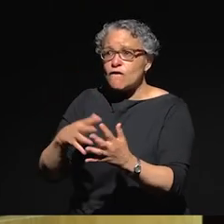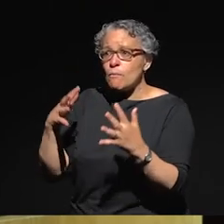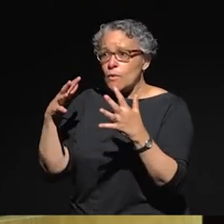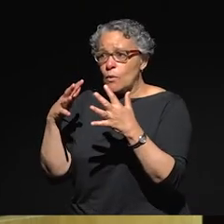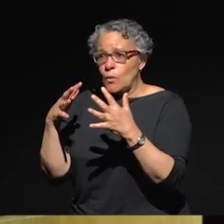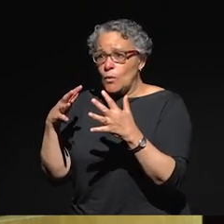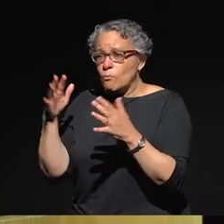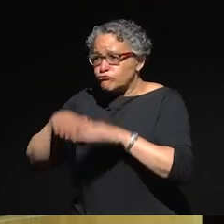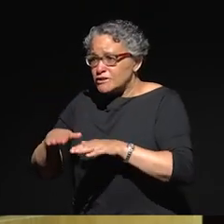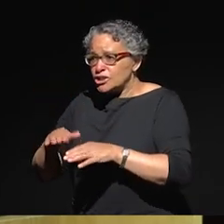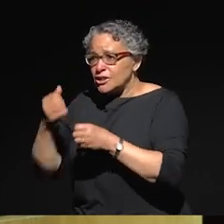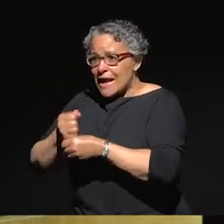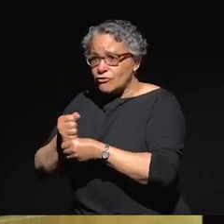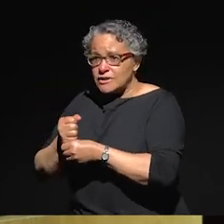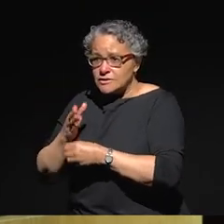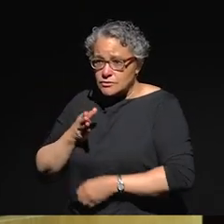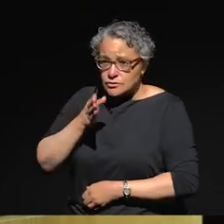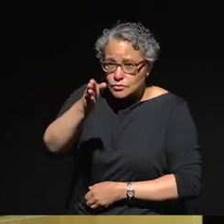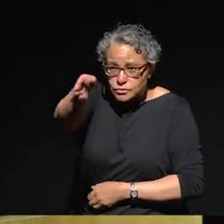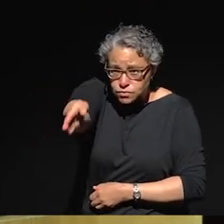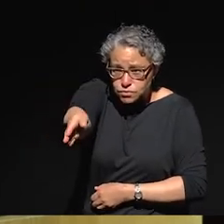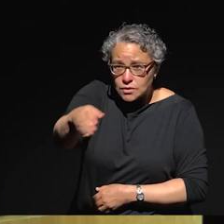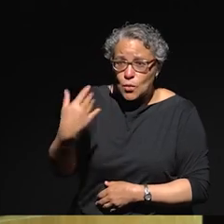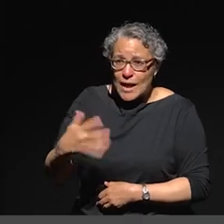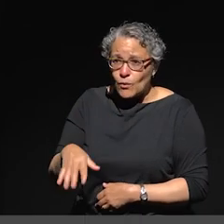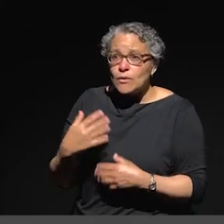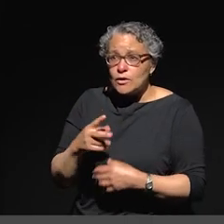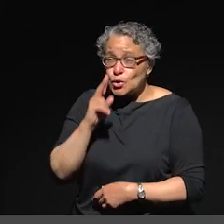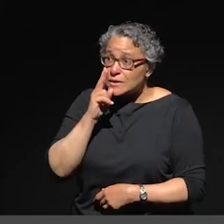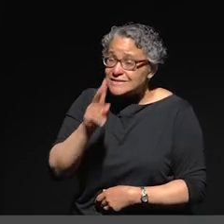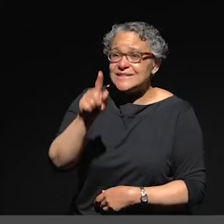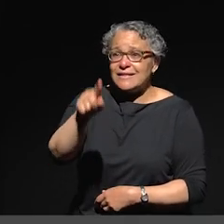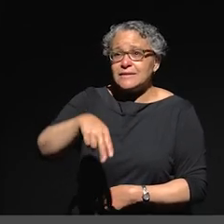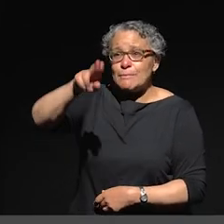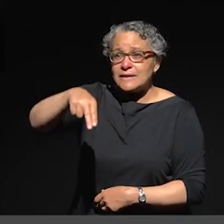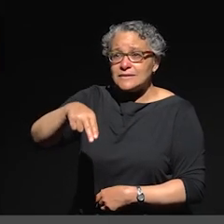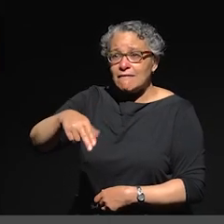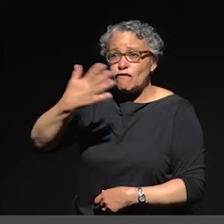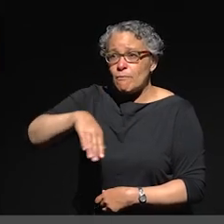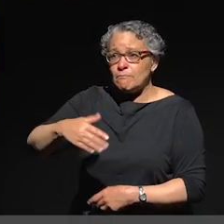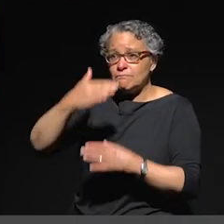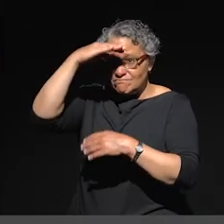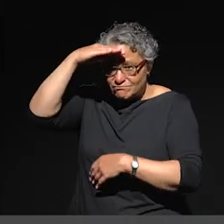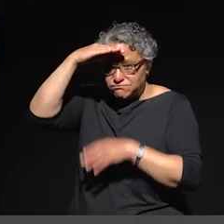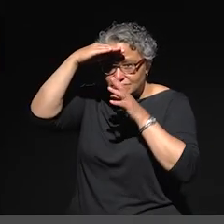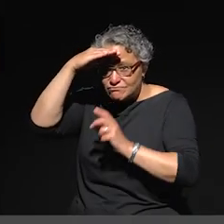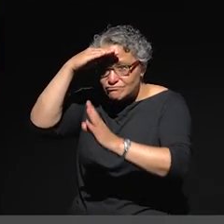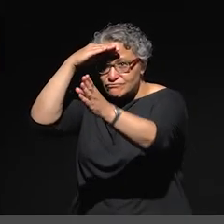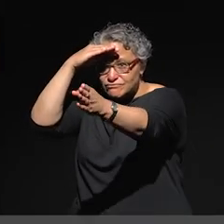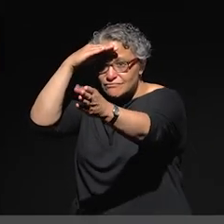galleries. It projects that far. It really is an achievement in that sense of design.